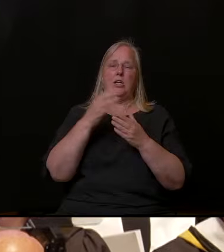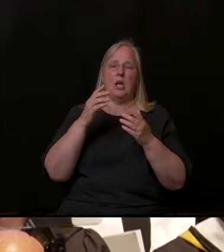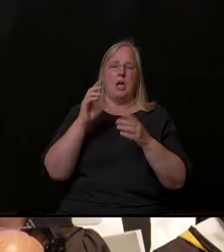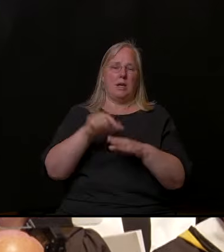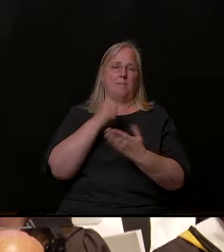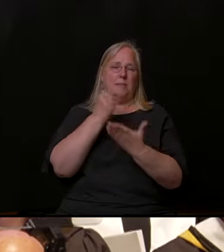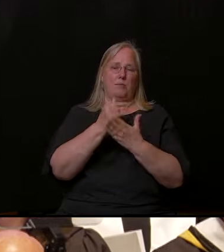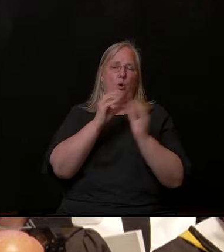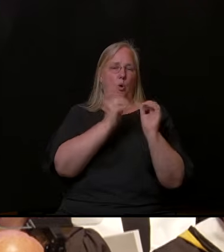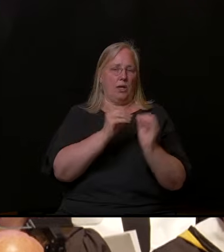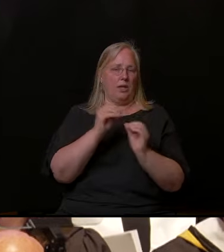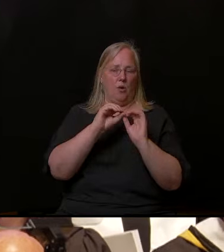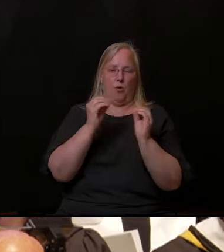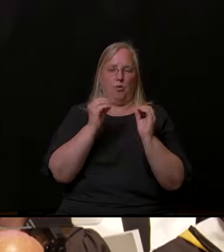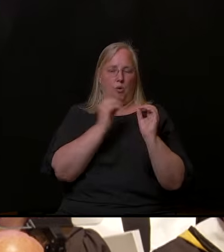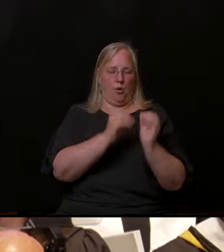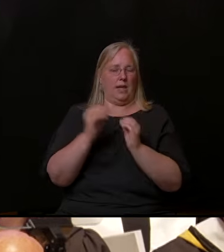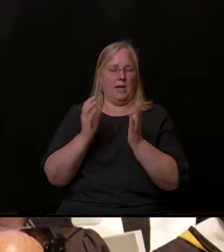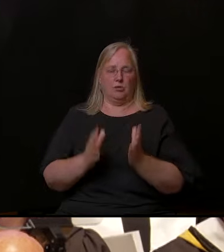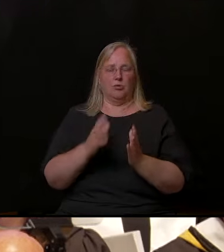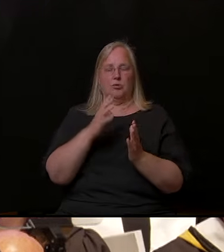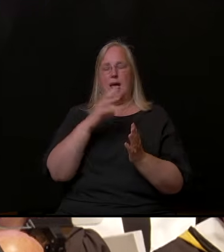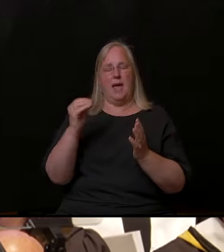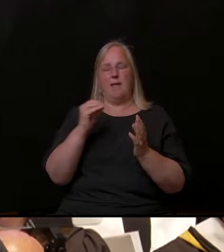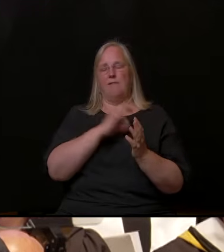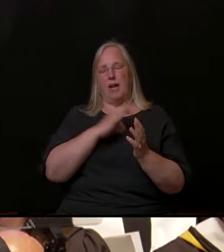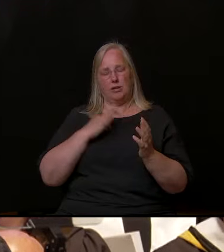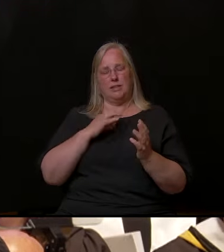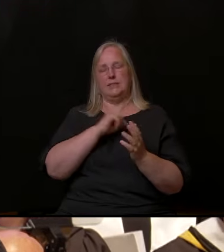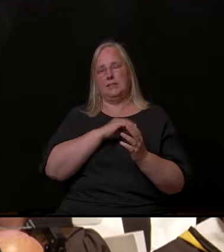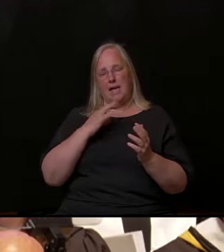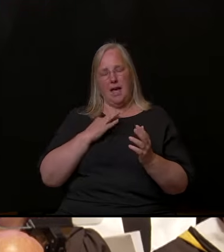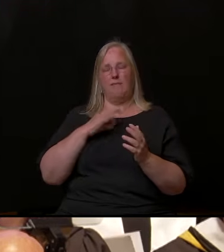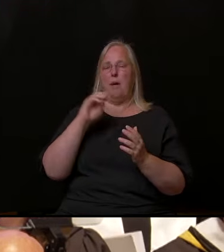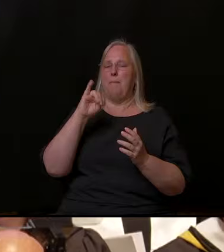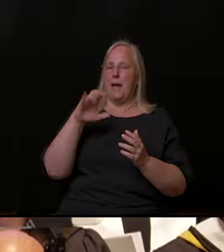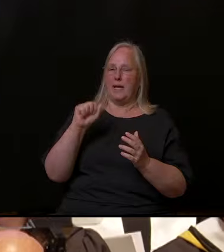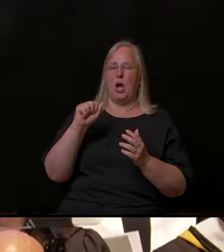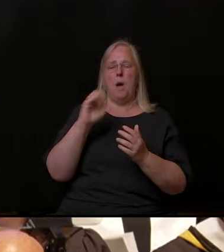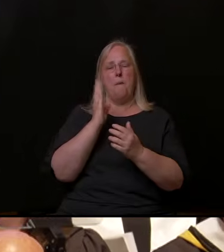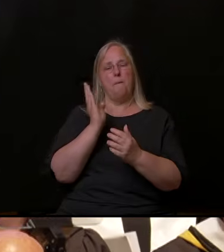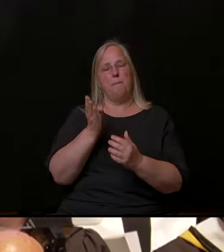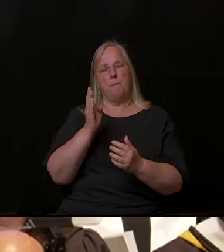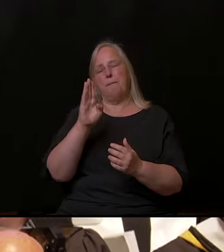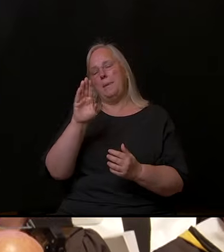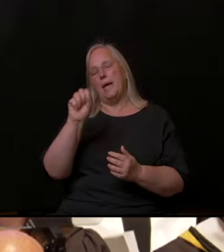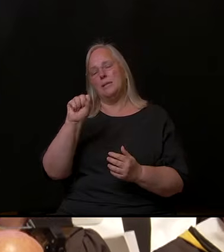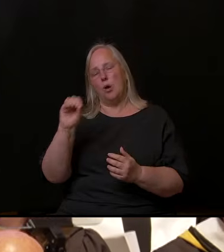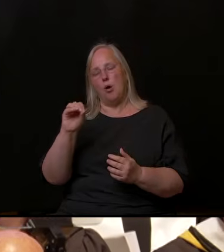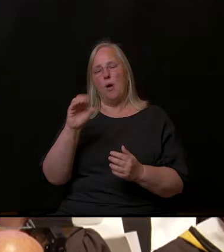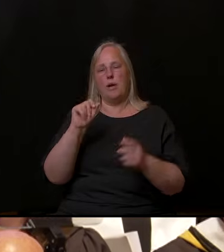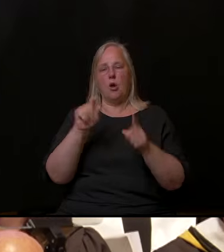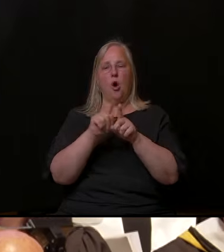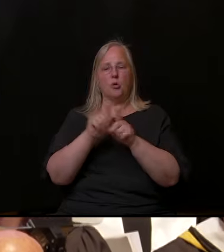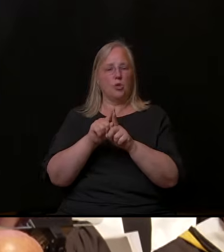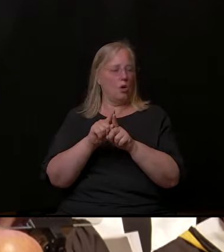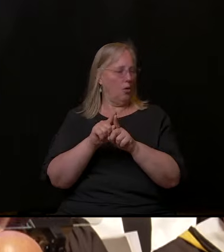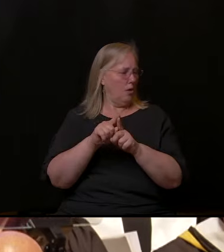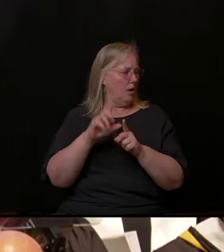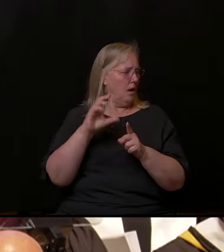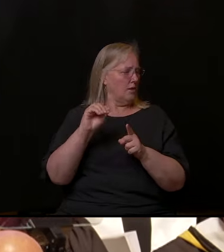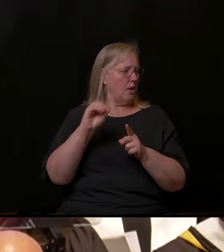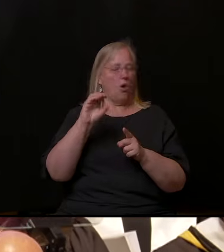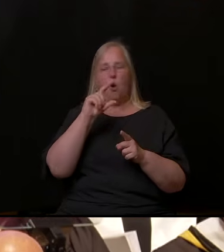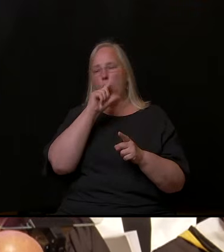organizers, faculty, and staff supporters at MICA and the Baltimore Symphony Orchestra. And we'd also like to thank the janitorial staff that is often